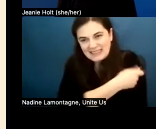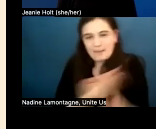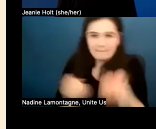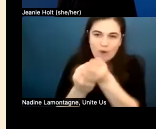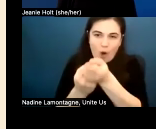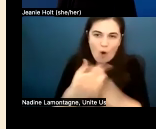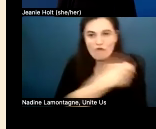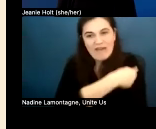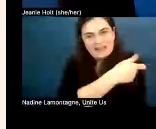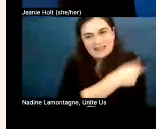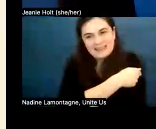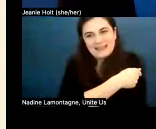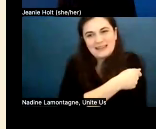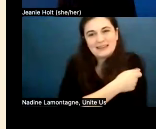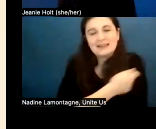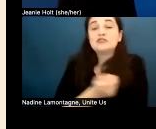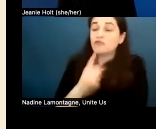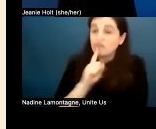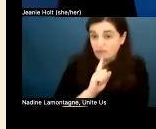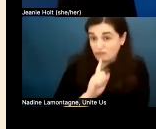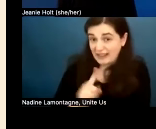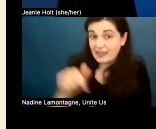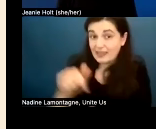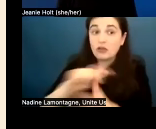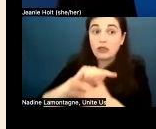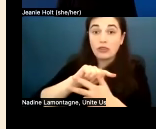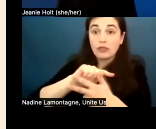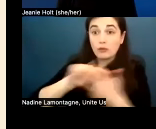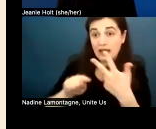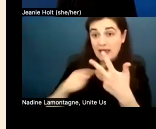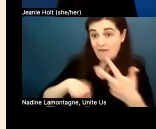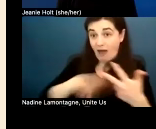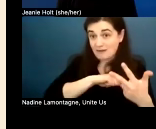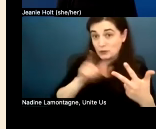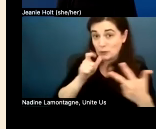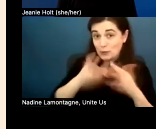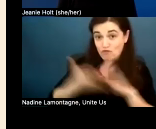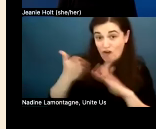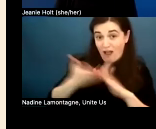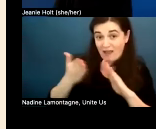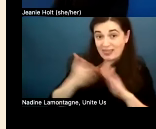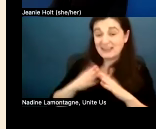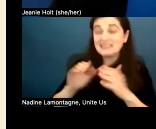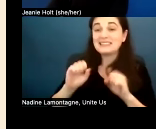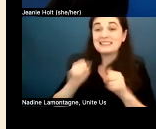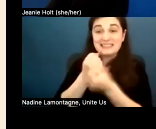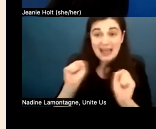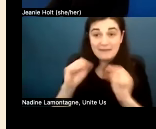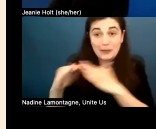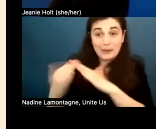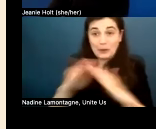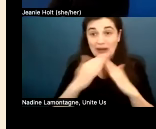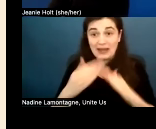mile organization. So the three of us that run Safe Communities Coalition are parent leaders